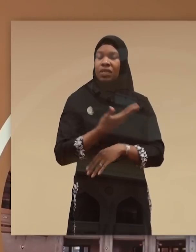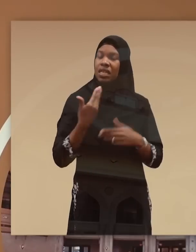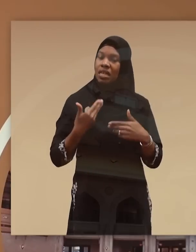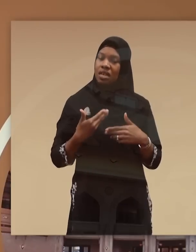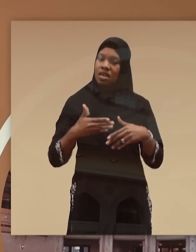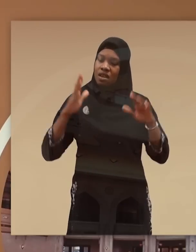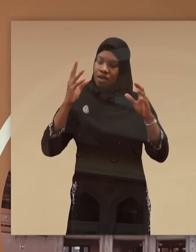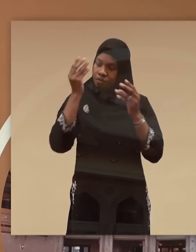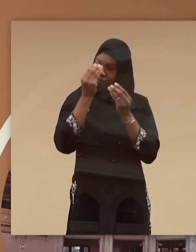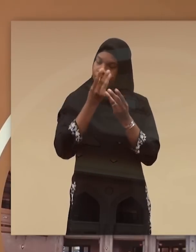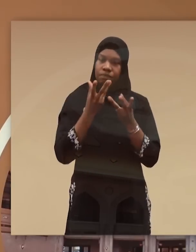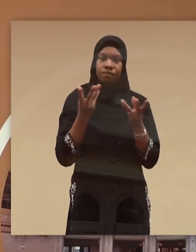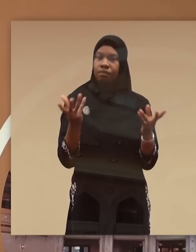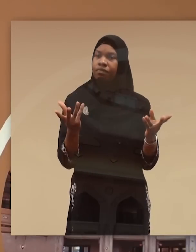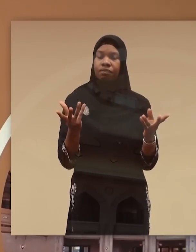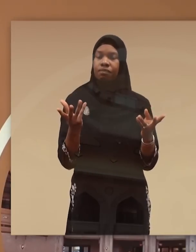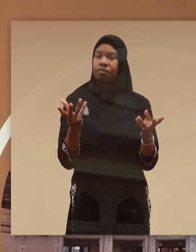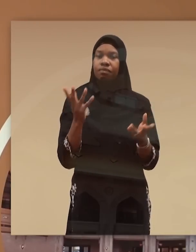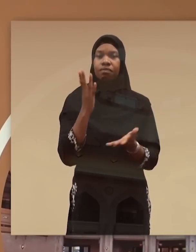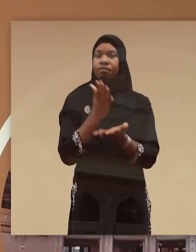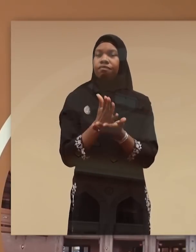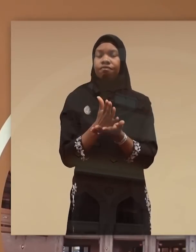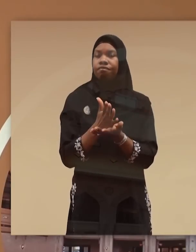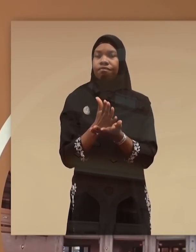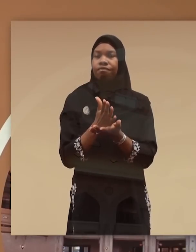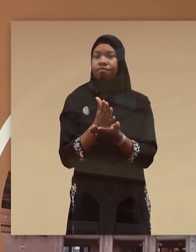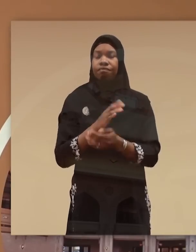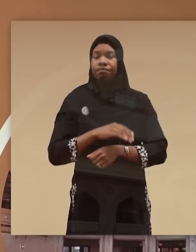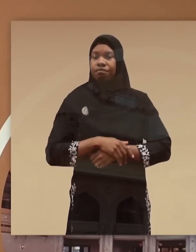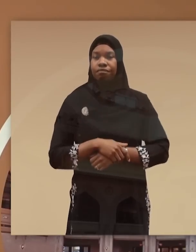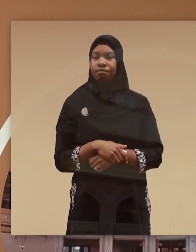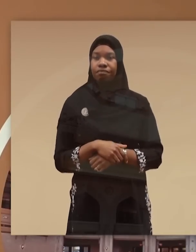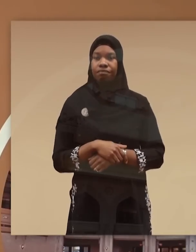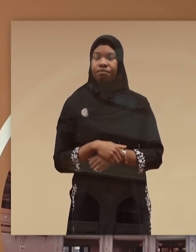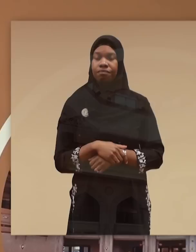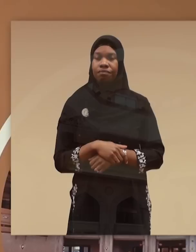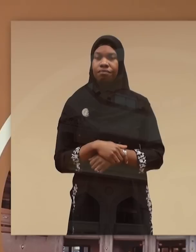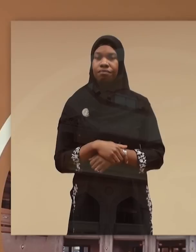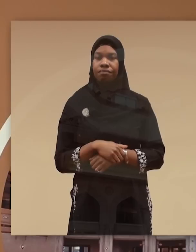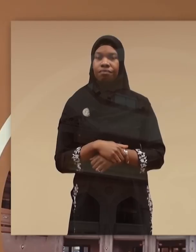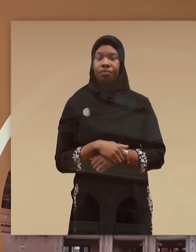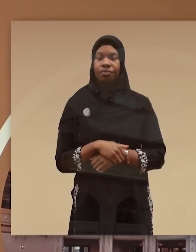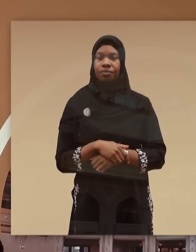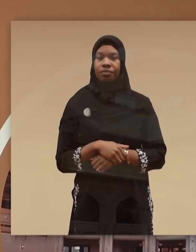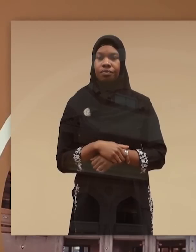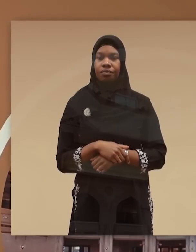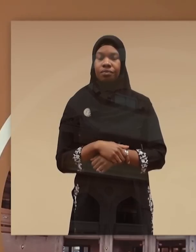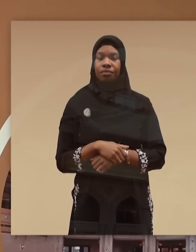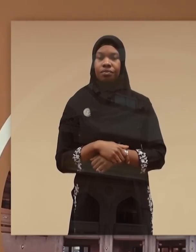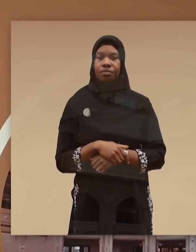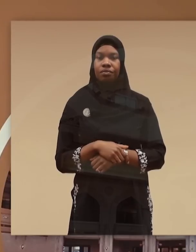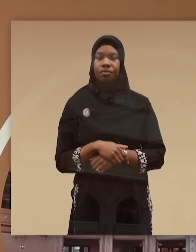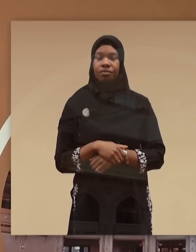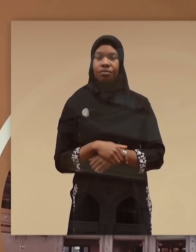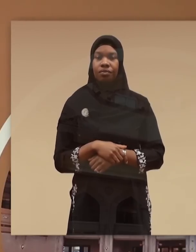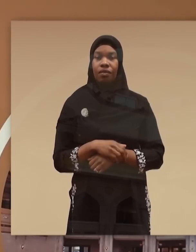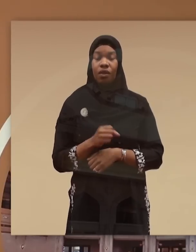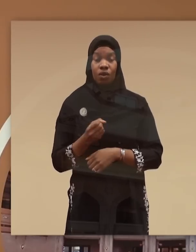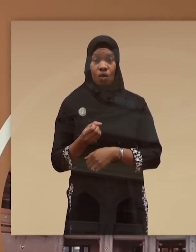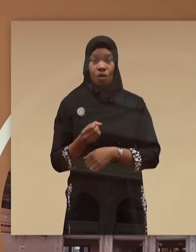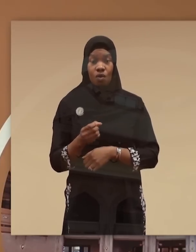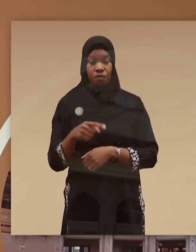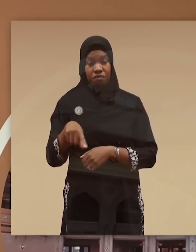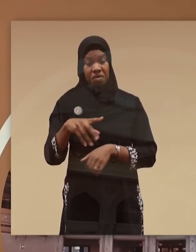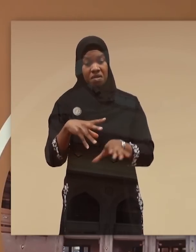leave this message of La ilaha illallah. Then Quraysh met again and thought about